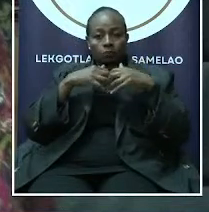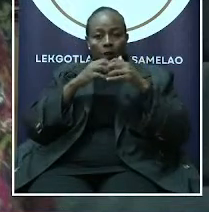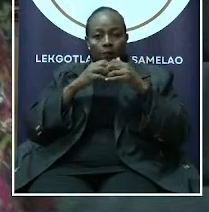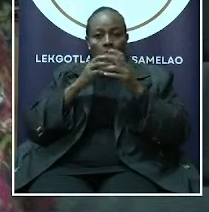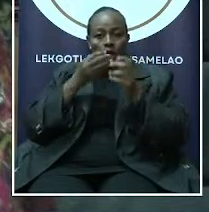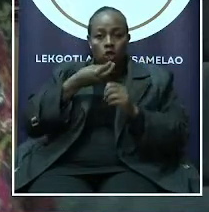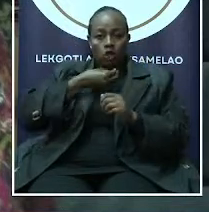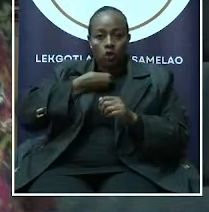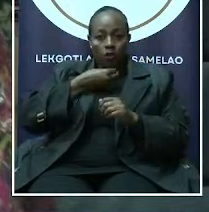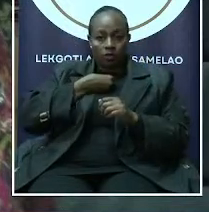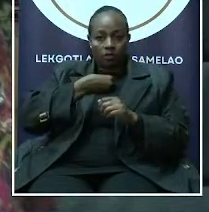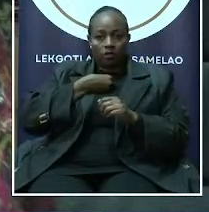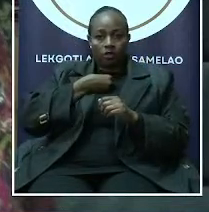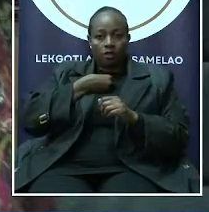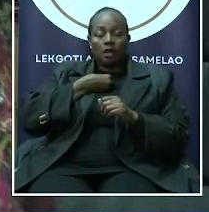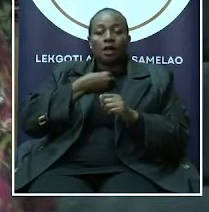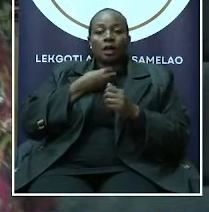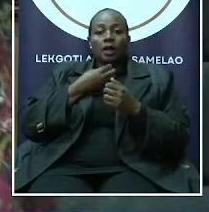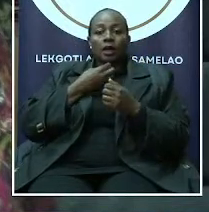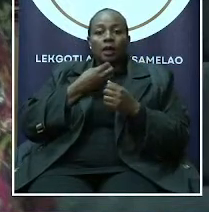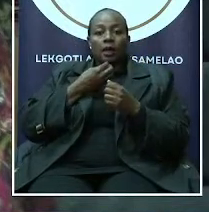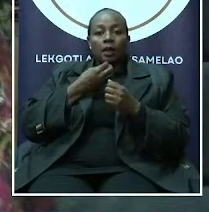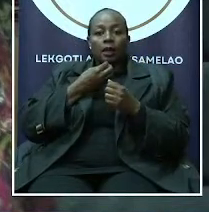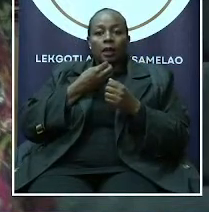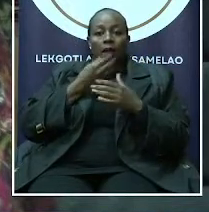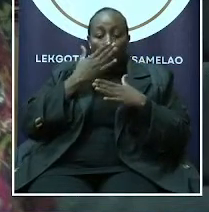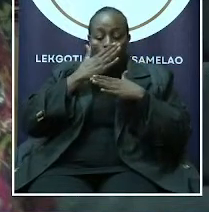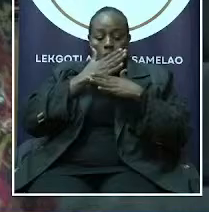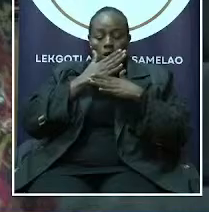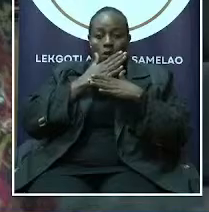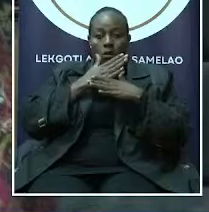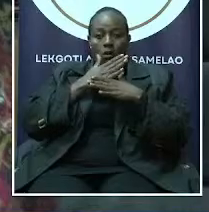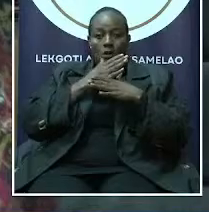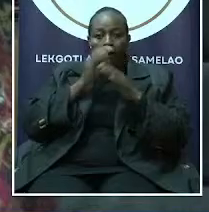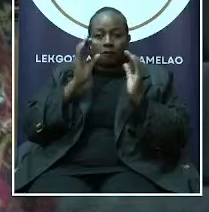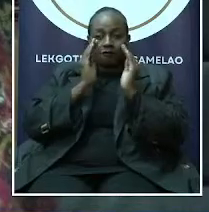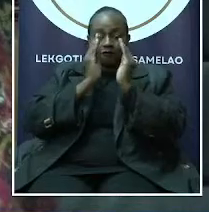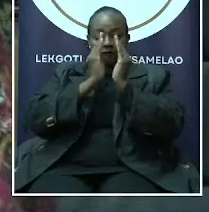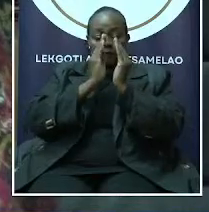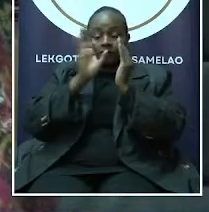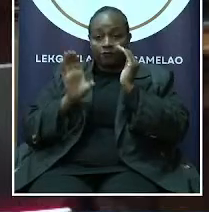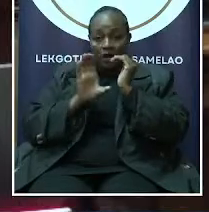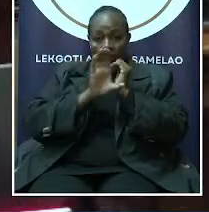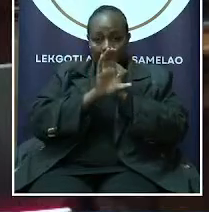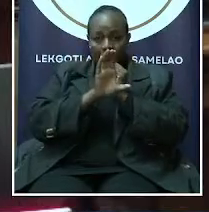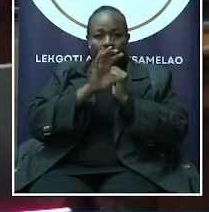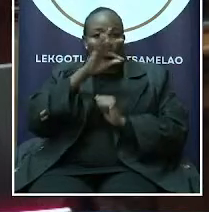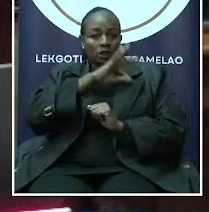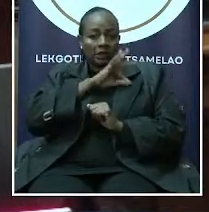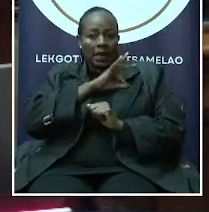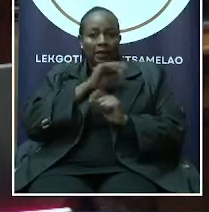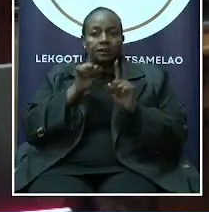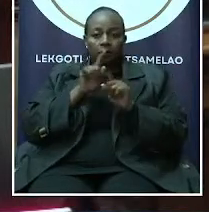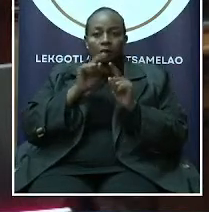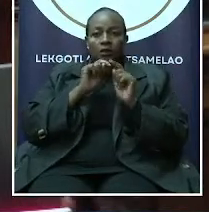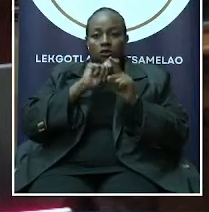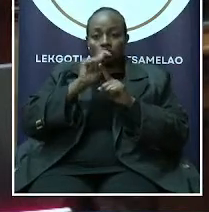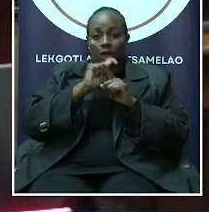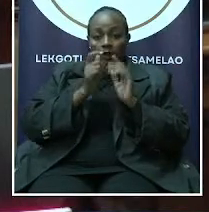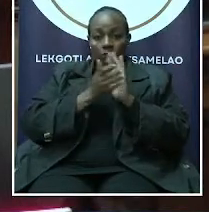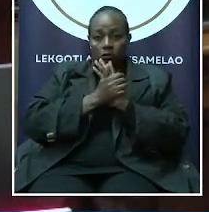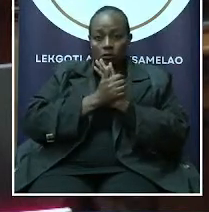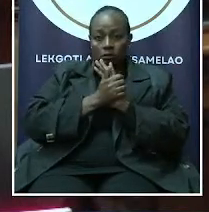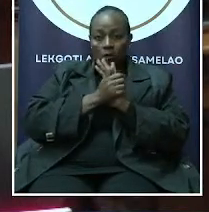Youth Employment Fund to co-finance these businesses for stipends and training programs. That's